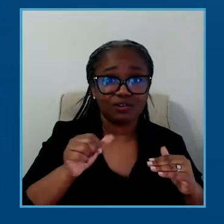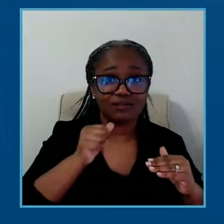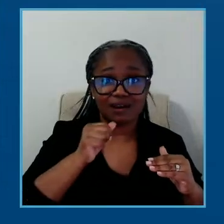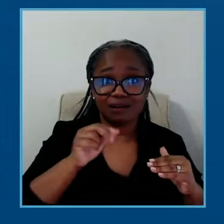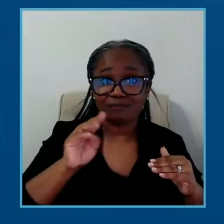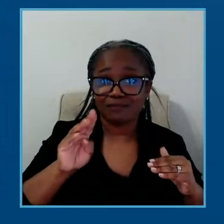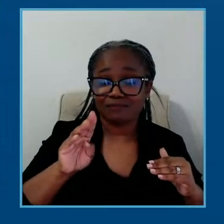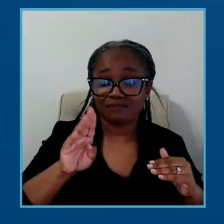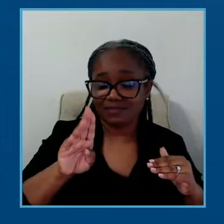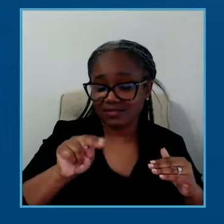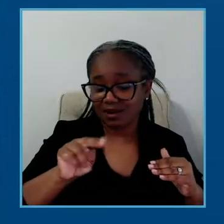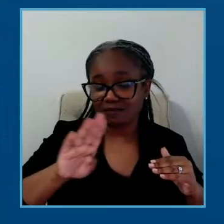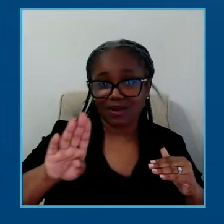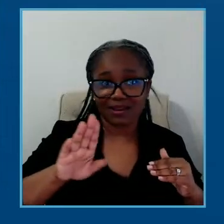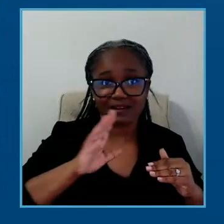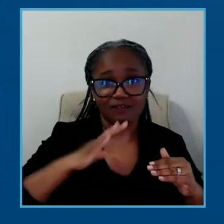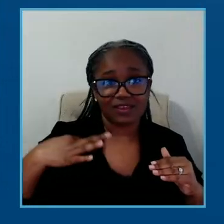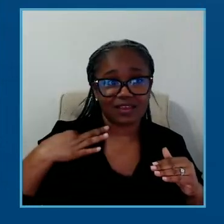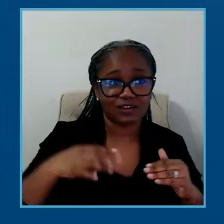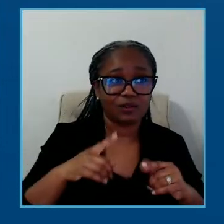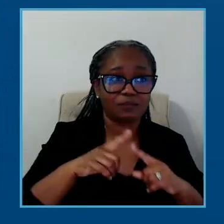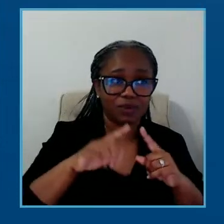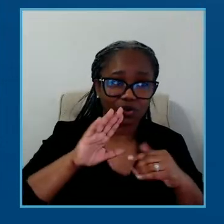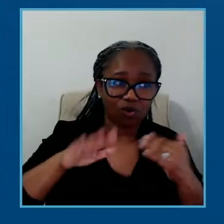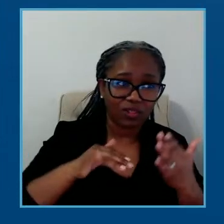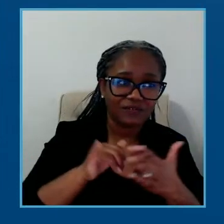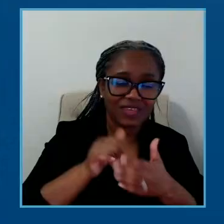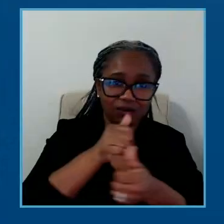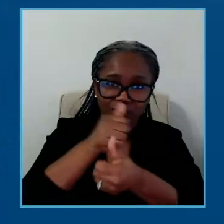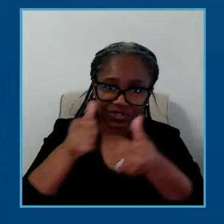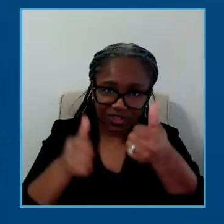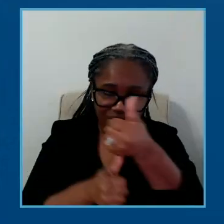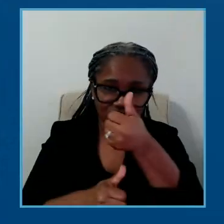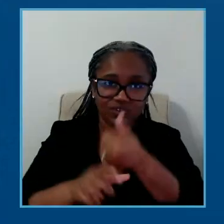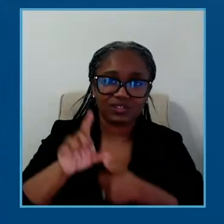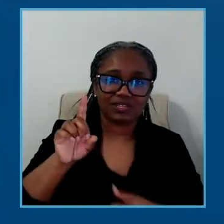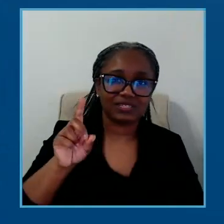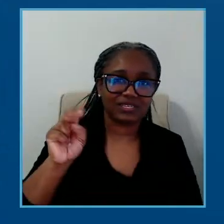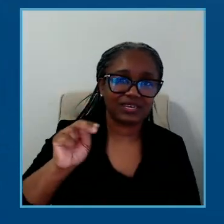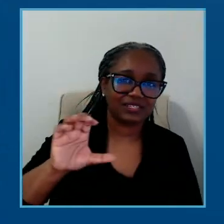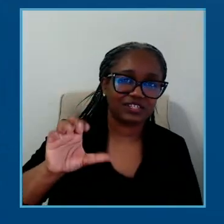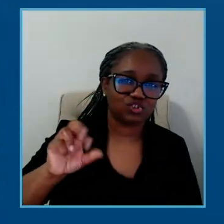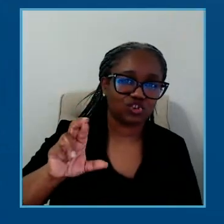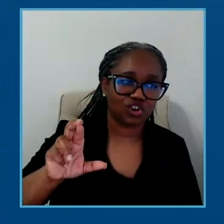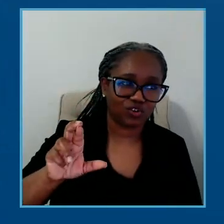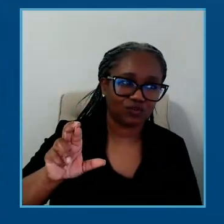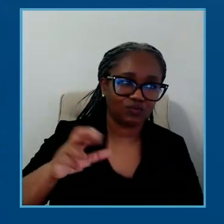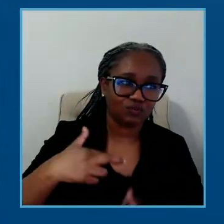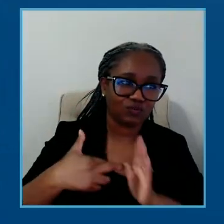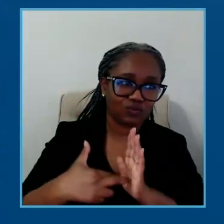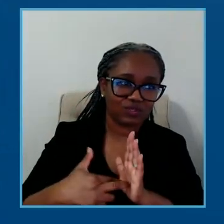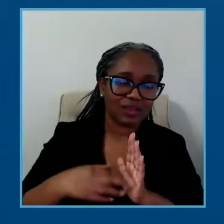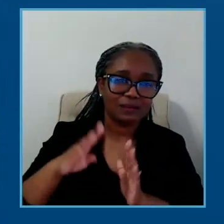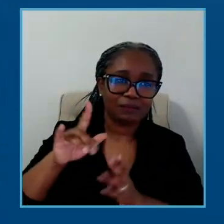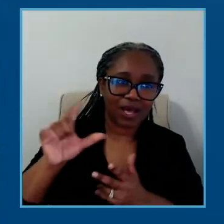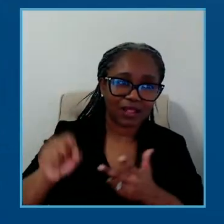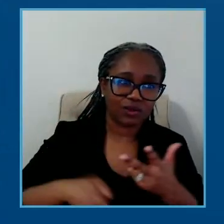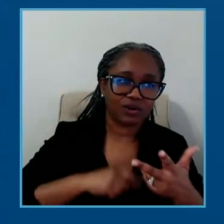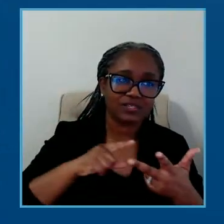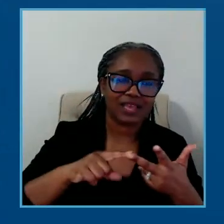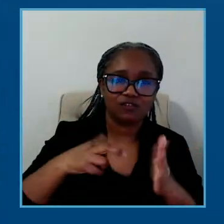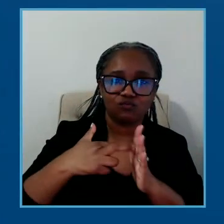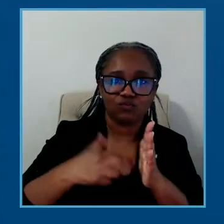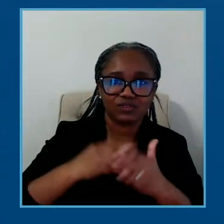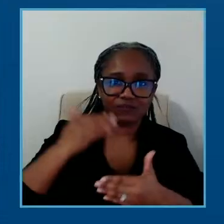and the rules of procedure. So given the need to achieve equal division, the rules